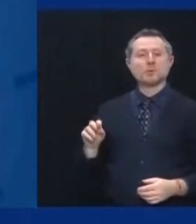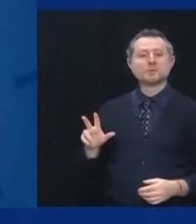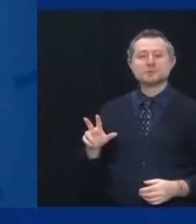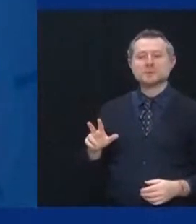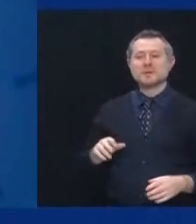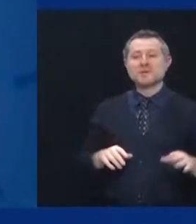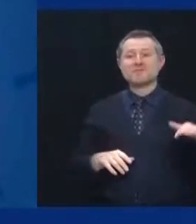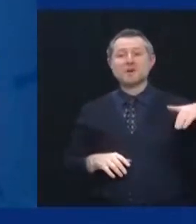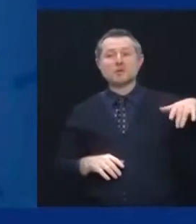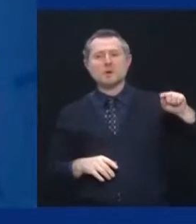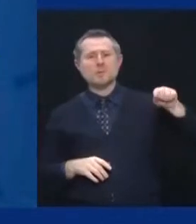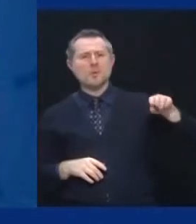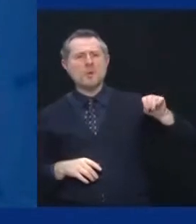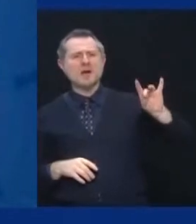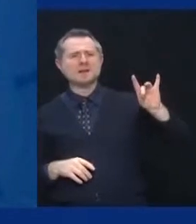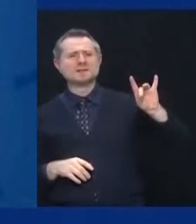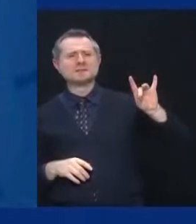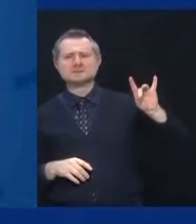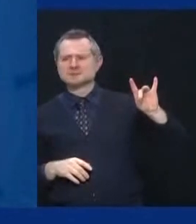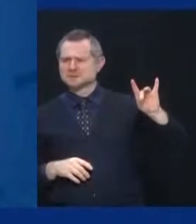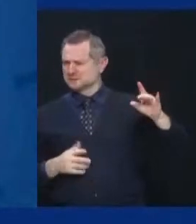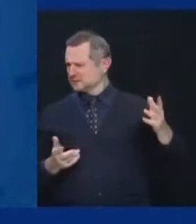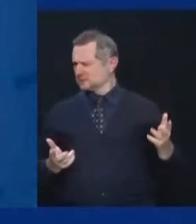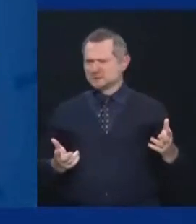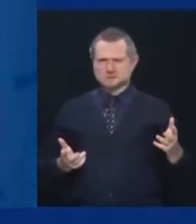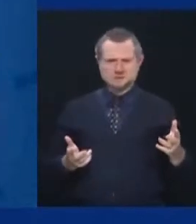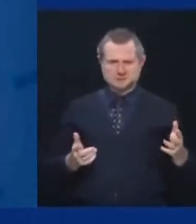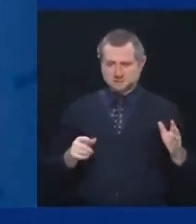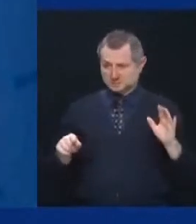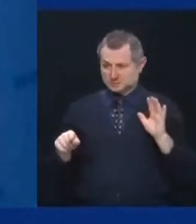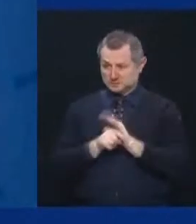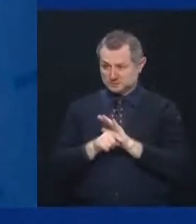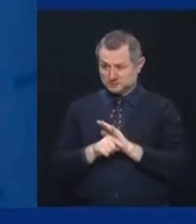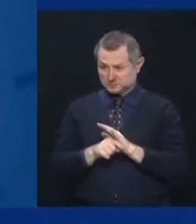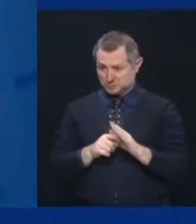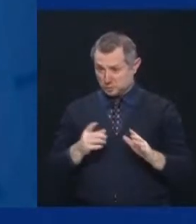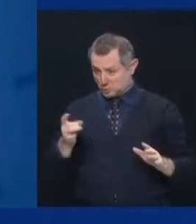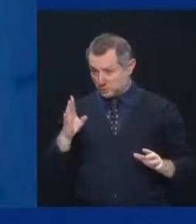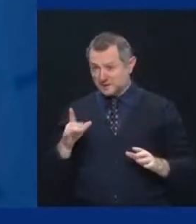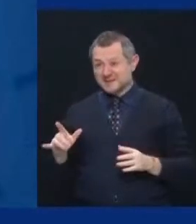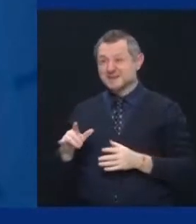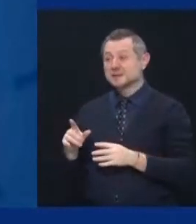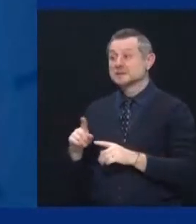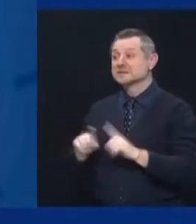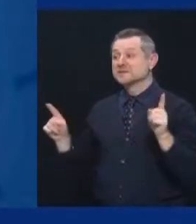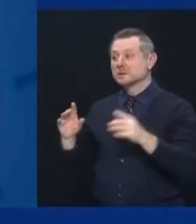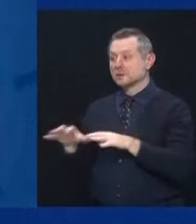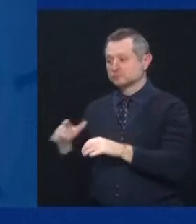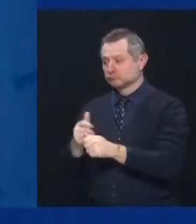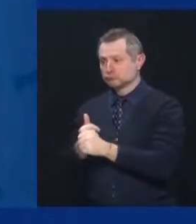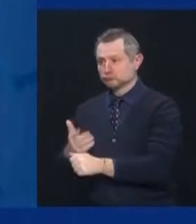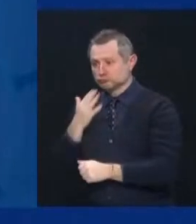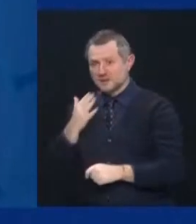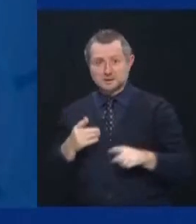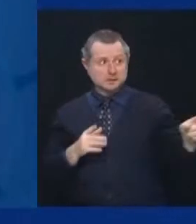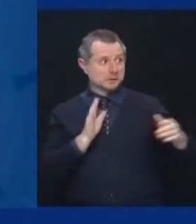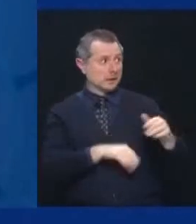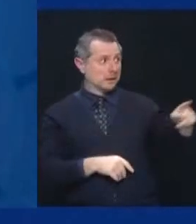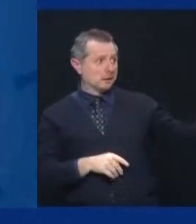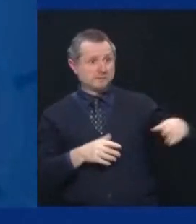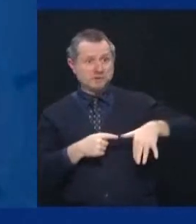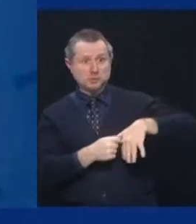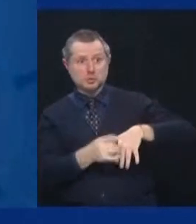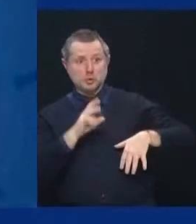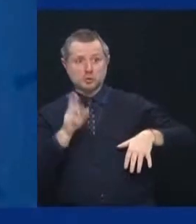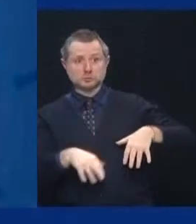differently. That's not pejorative. That's a factual statement. You look at the overall positivity, we